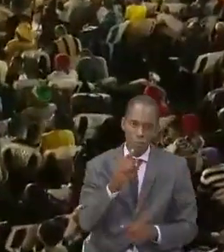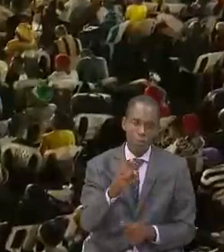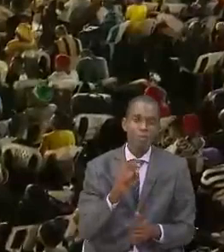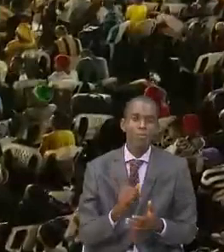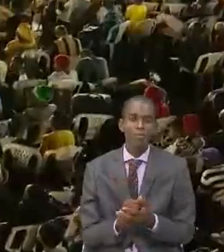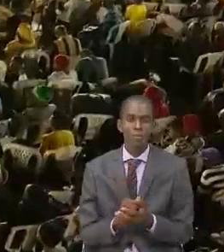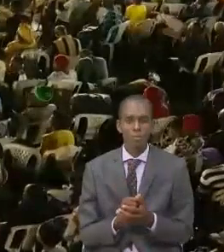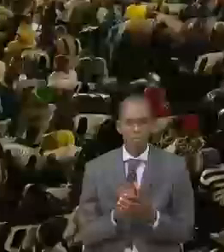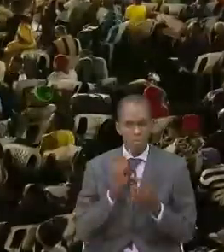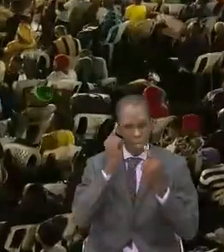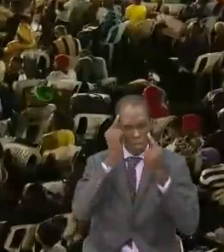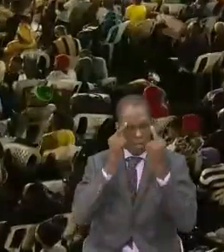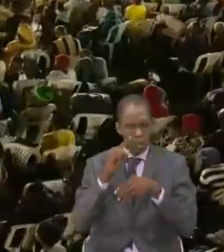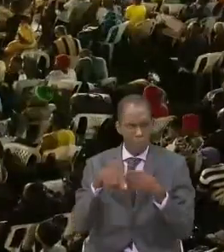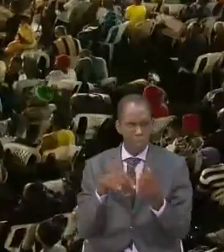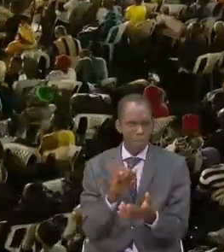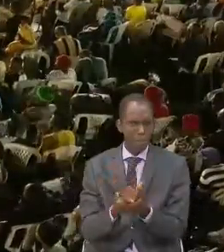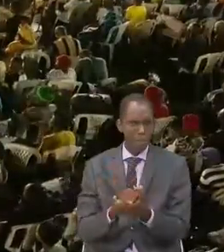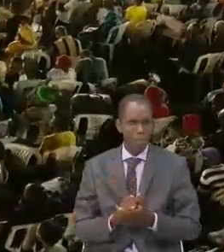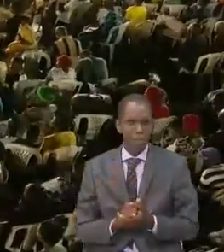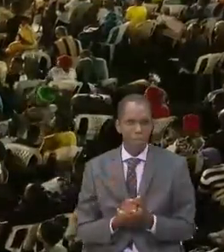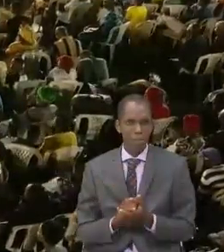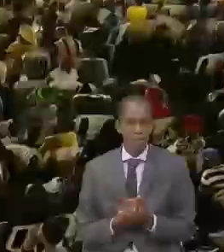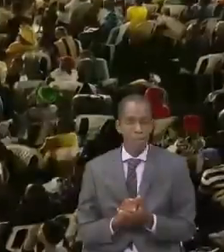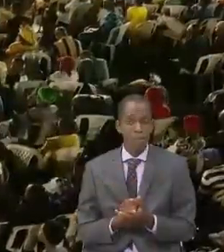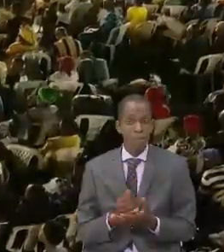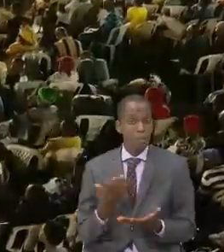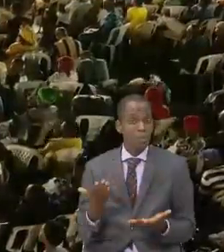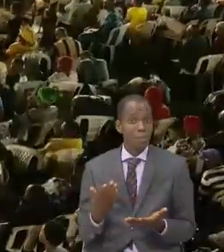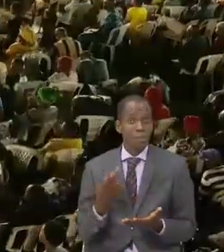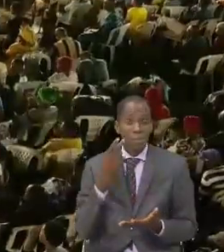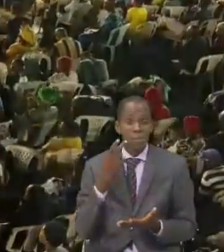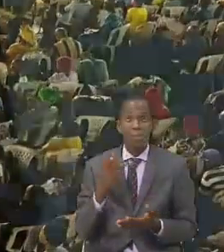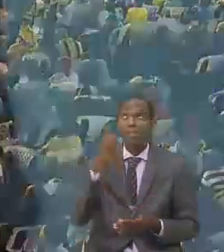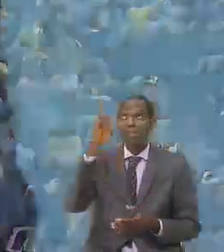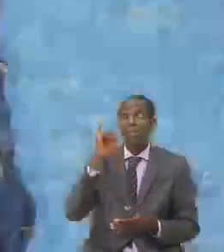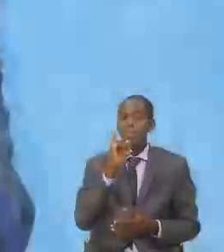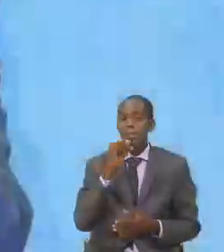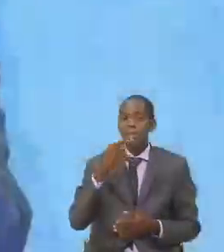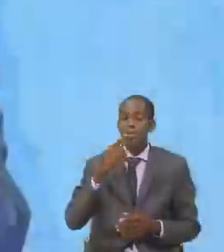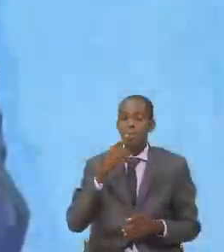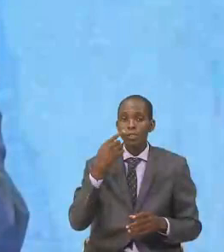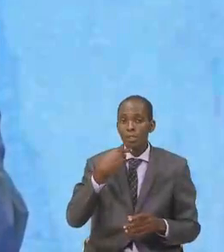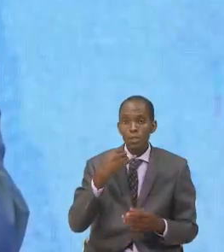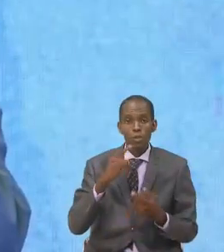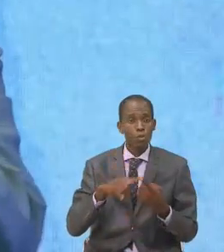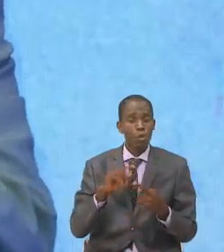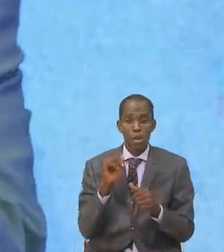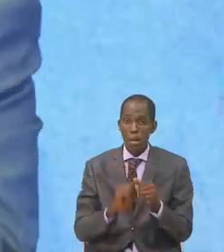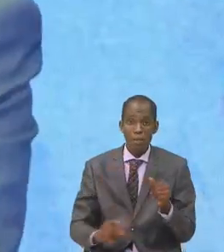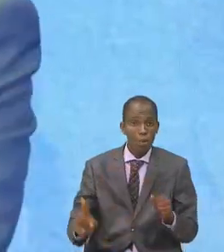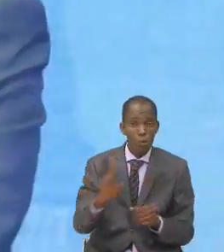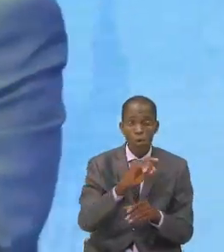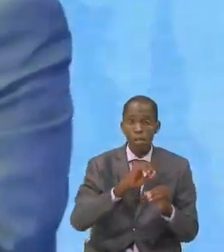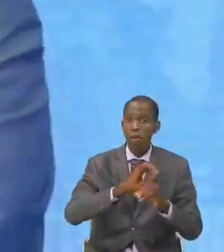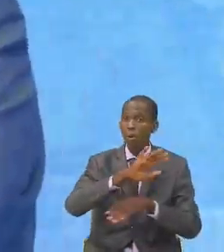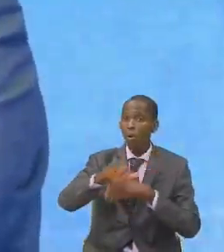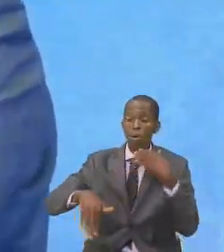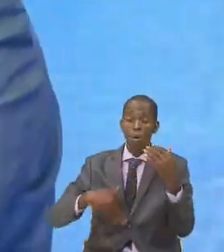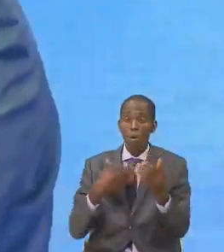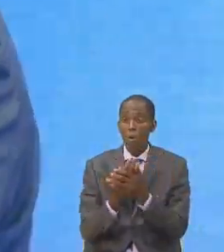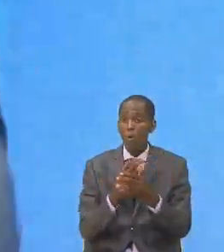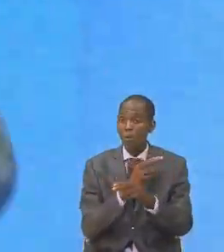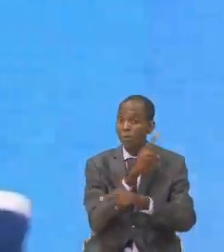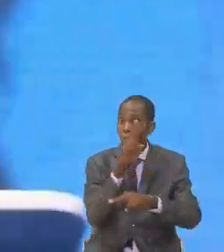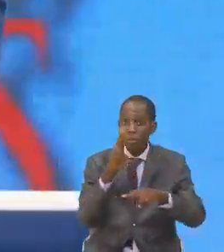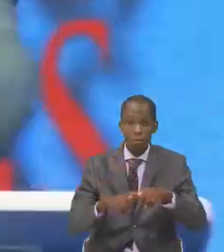thee. I am with thee. Think about that. Think about that. He's talking to